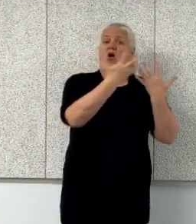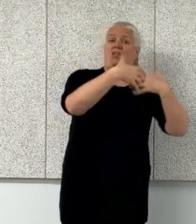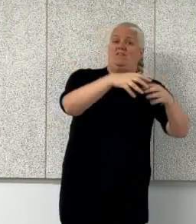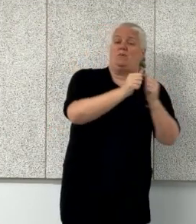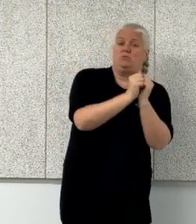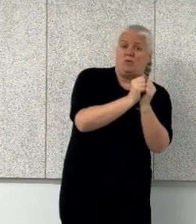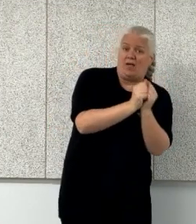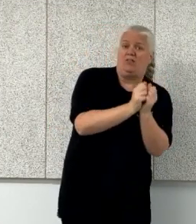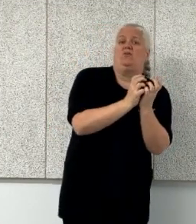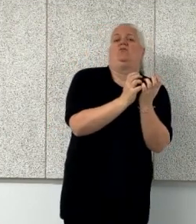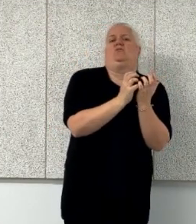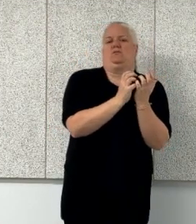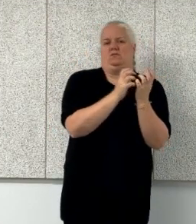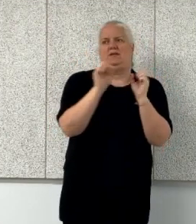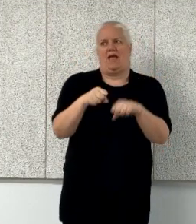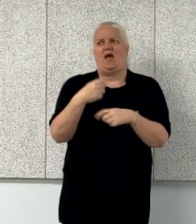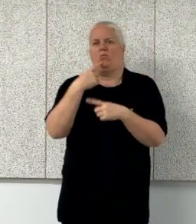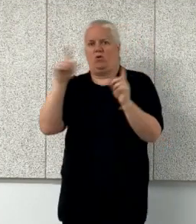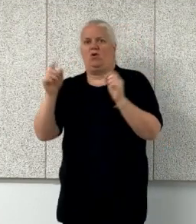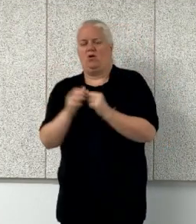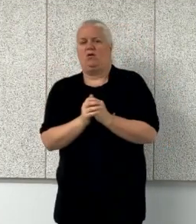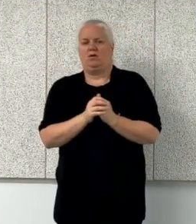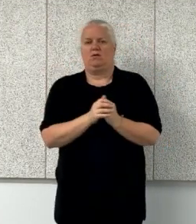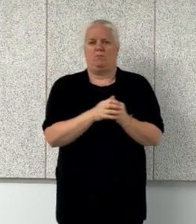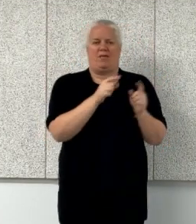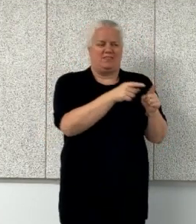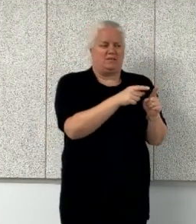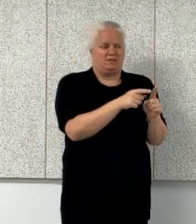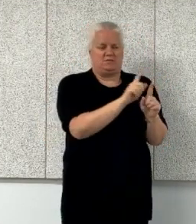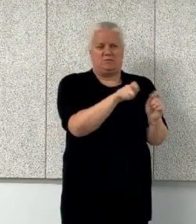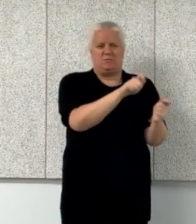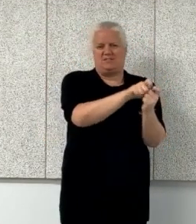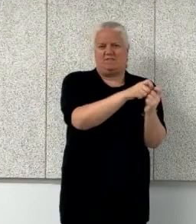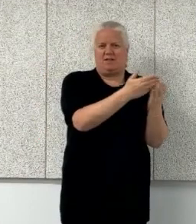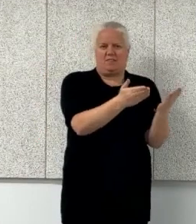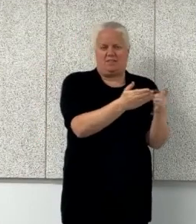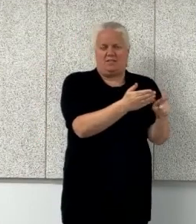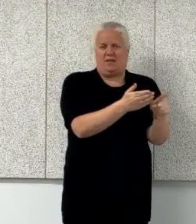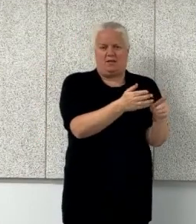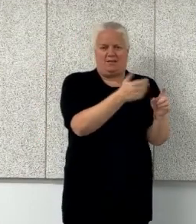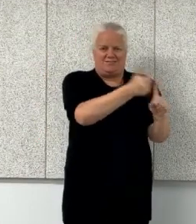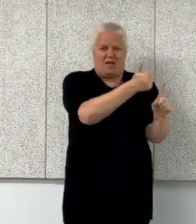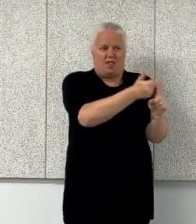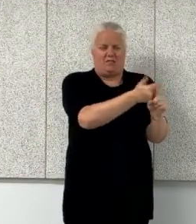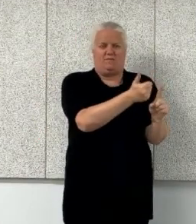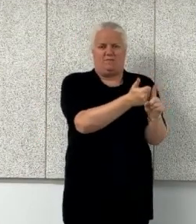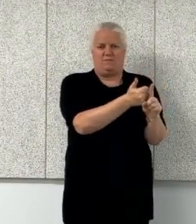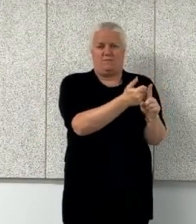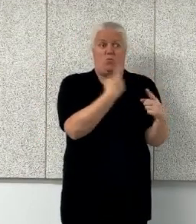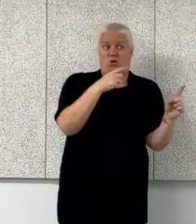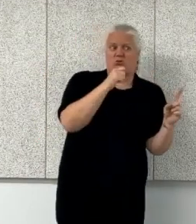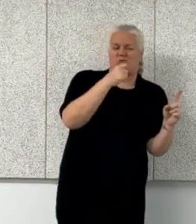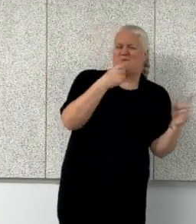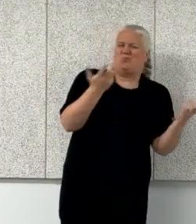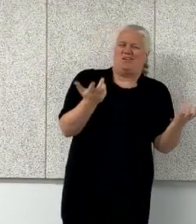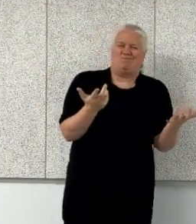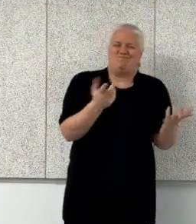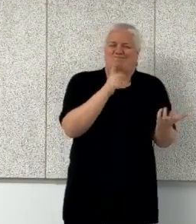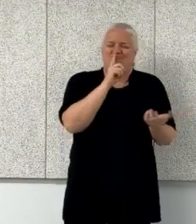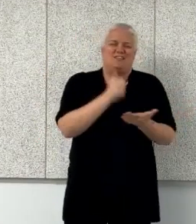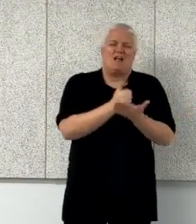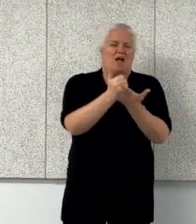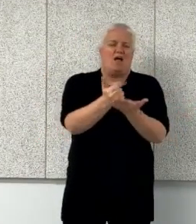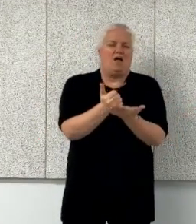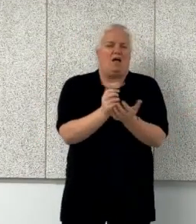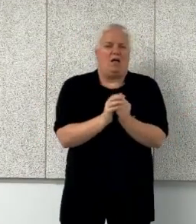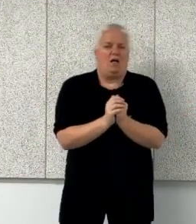or all month long, or that has a variety of different tactics attached to it, yeah, including board giving, but that's a different story for Giving Tuesday. You know,